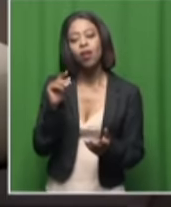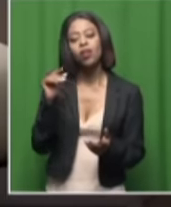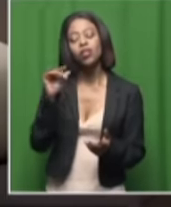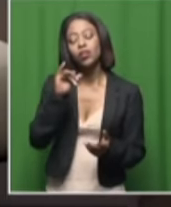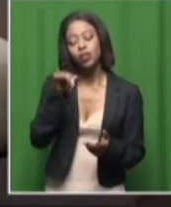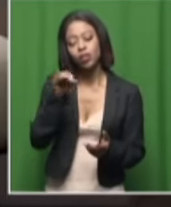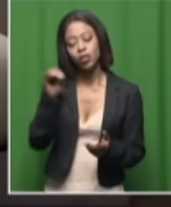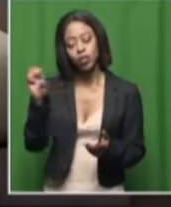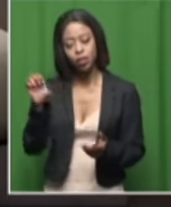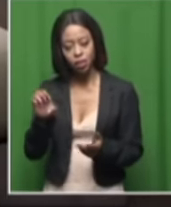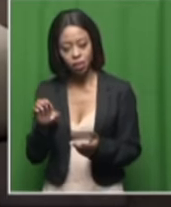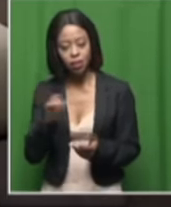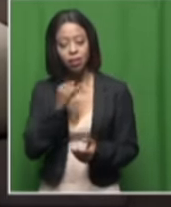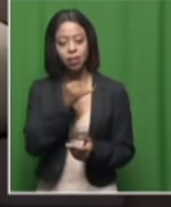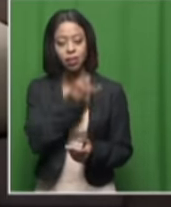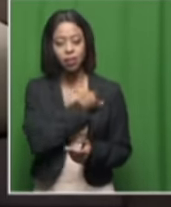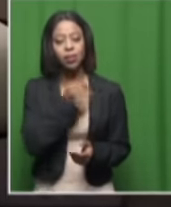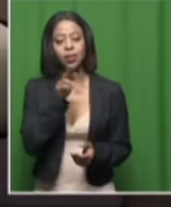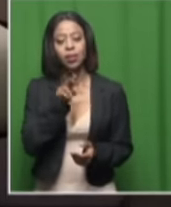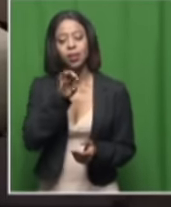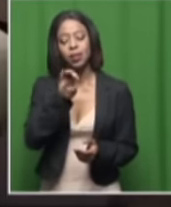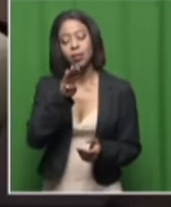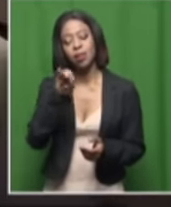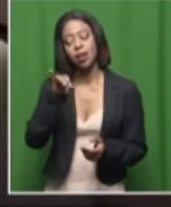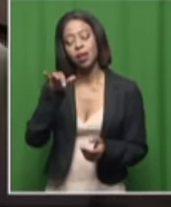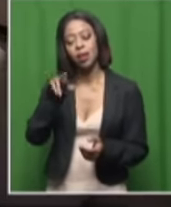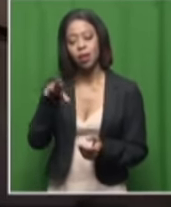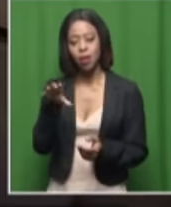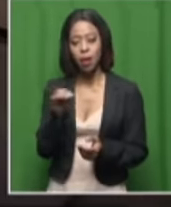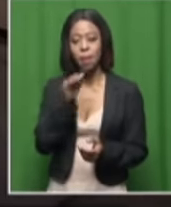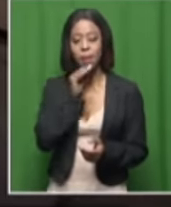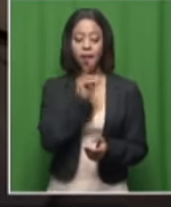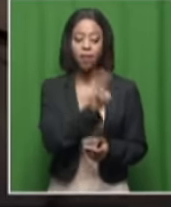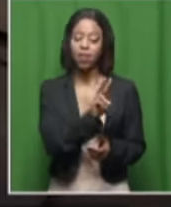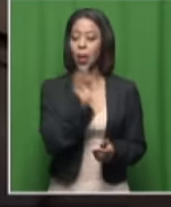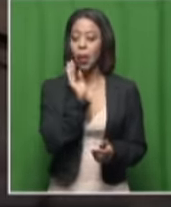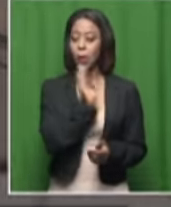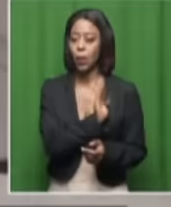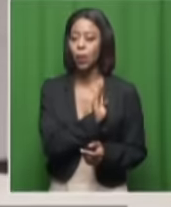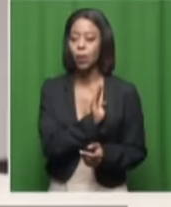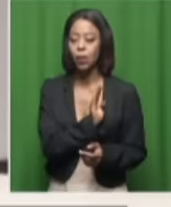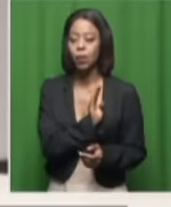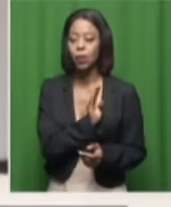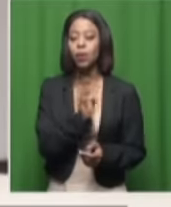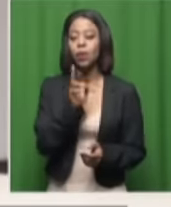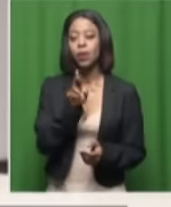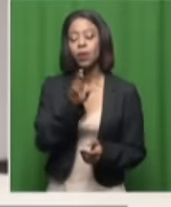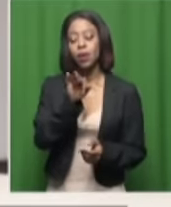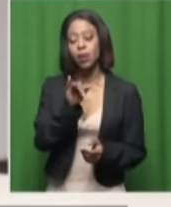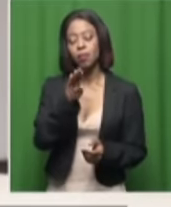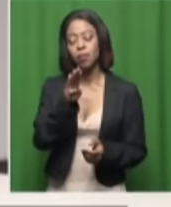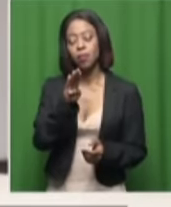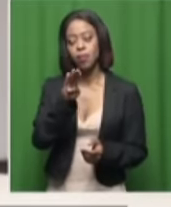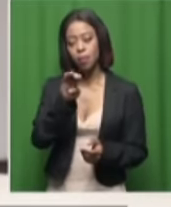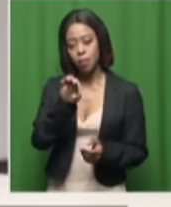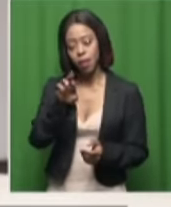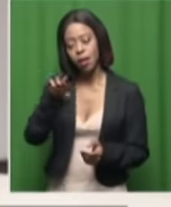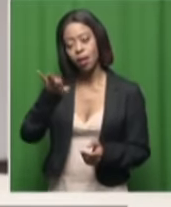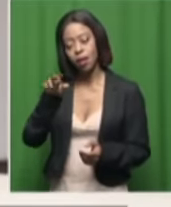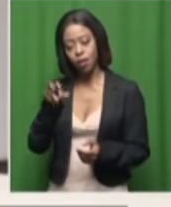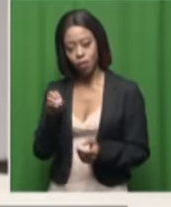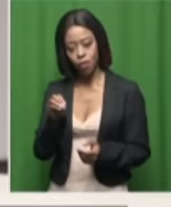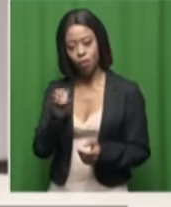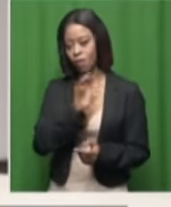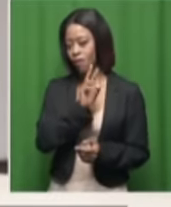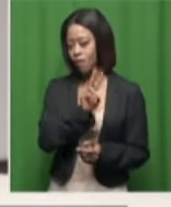surname? Riveiro. Riveiro. So there is no V, it's Riveiro, no? Riveiro. Not Riveiro. No.